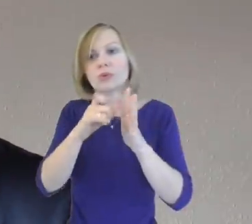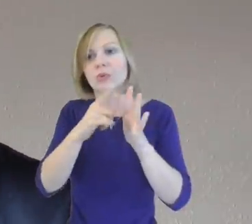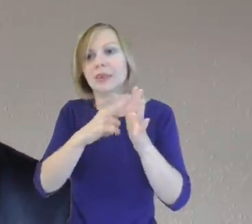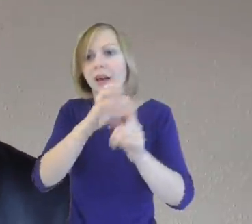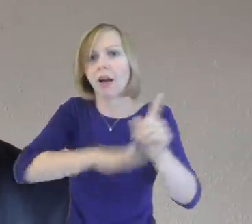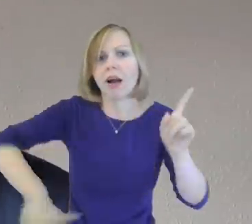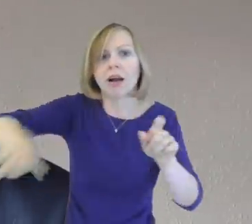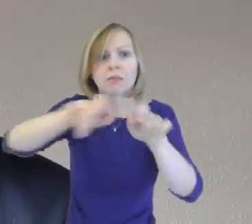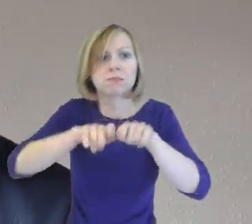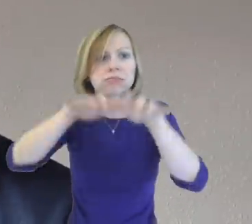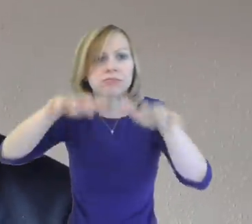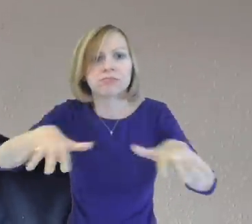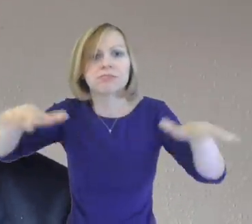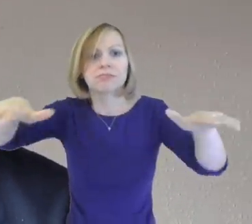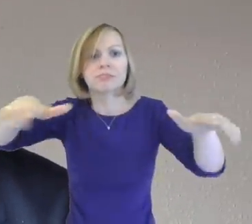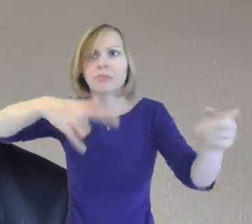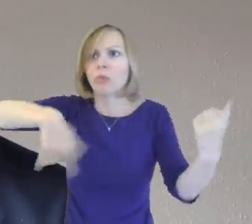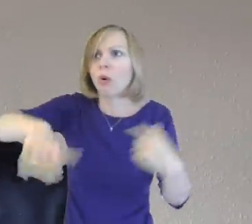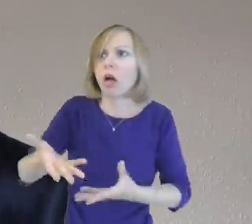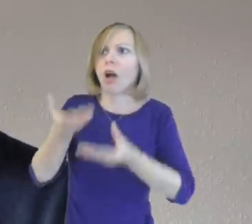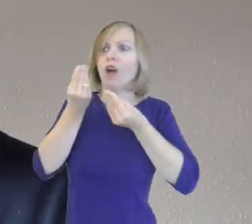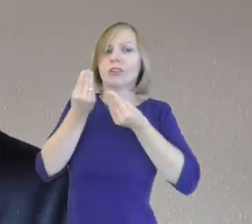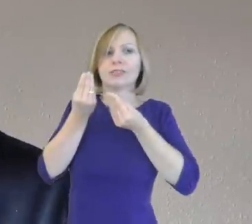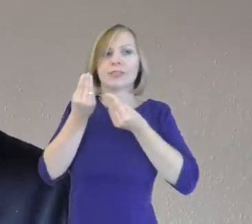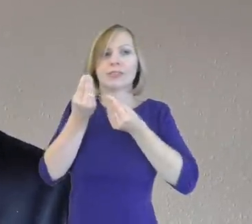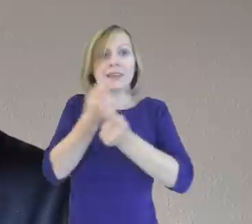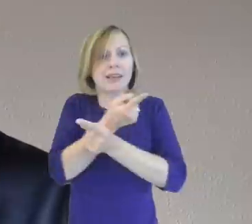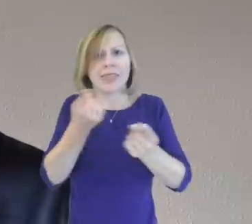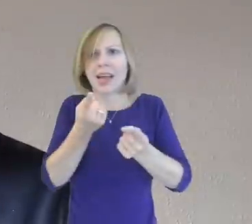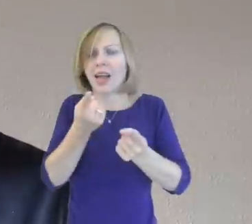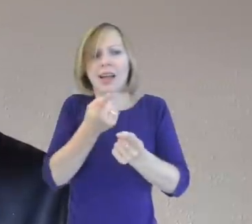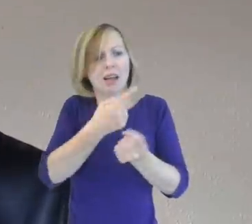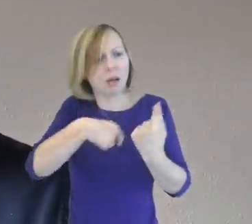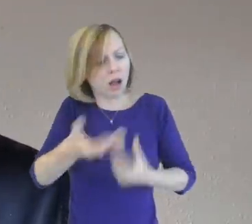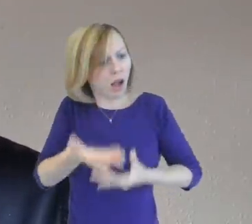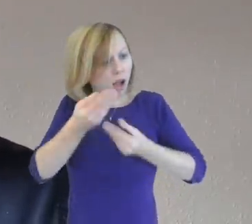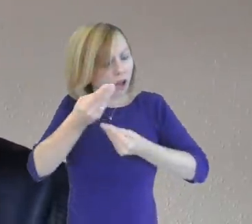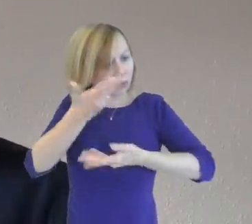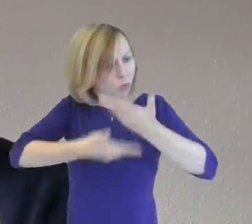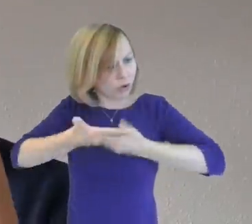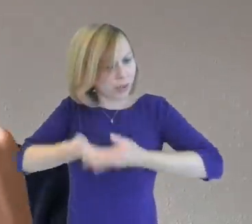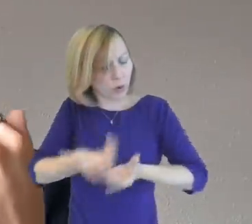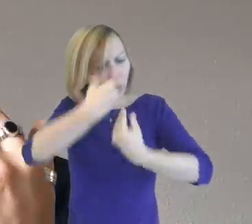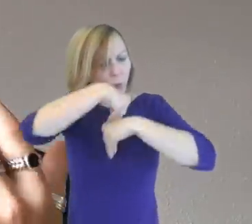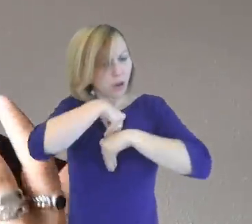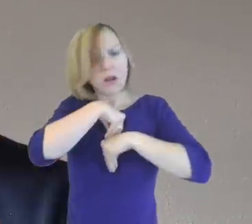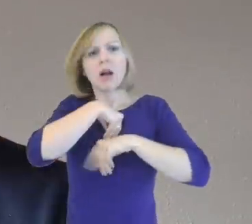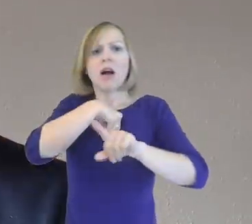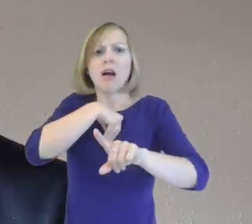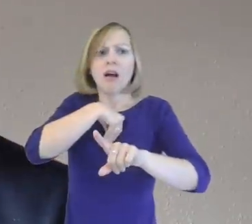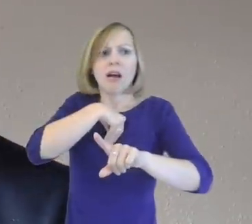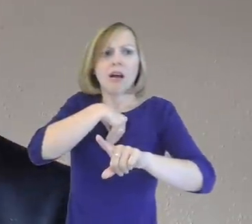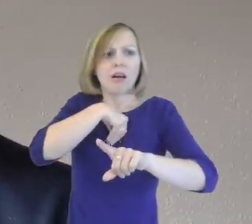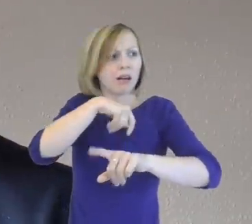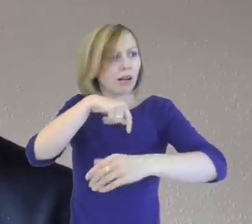hill country of Judea. And all they that heard them laid them up in their hearts, saying, "What